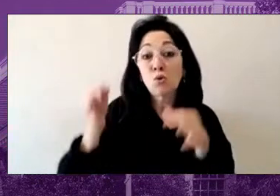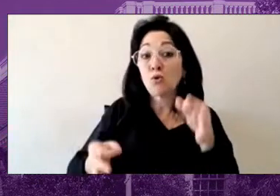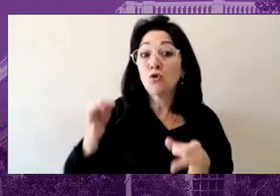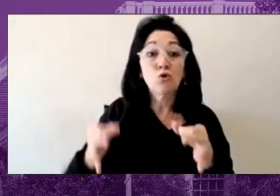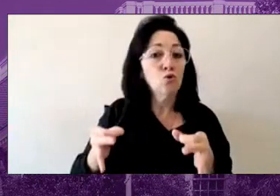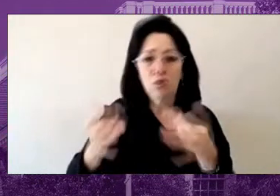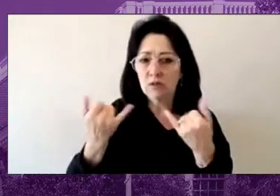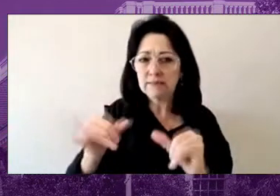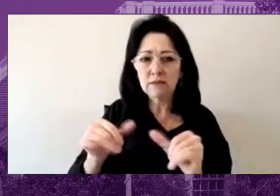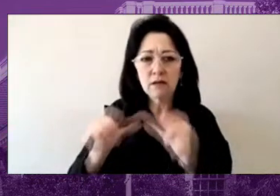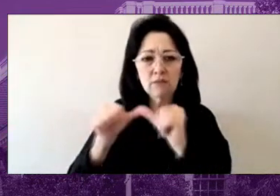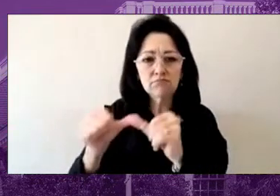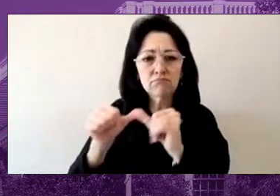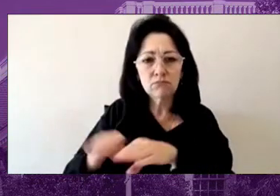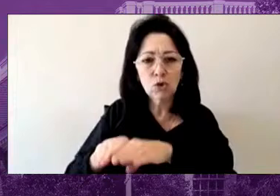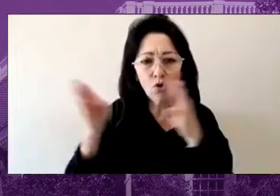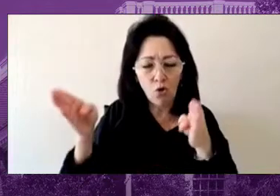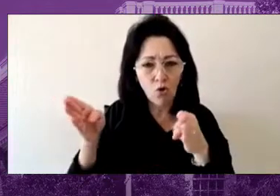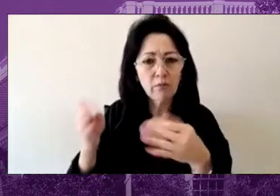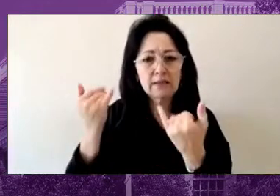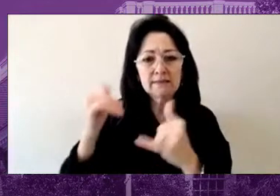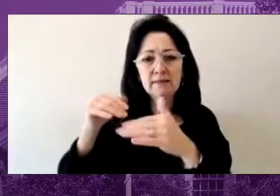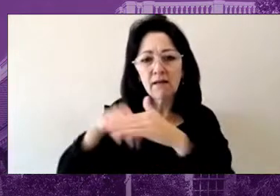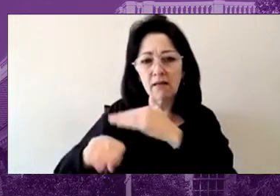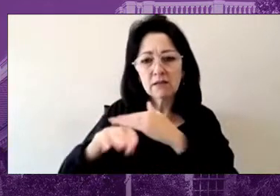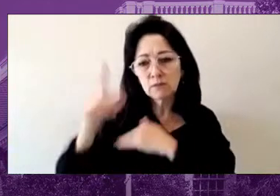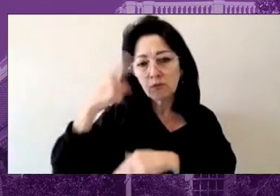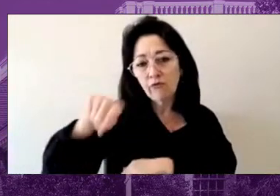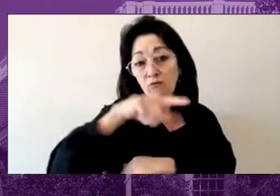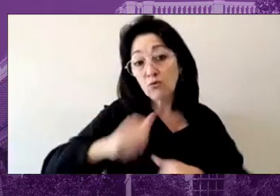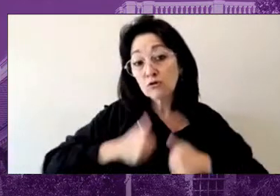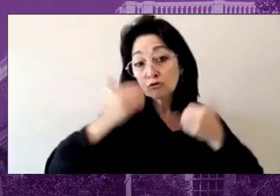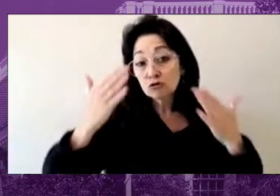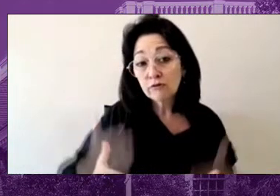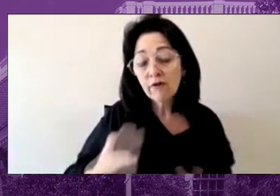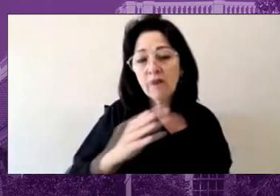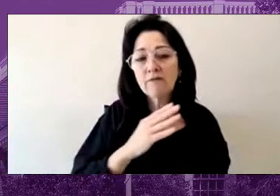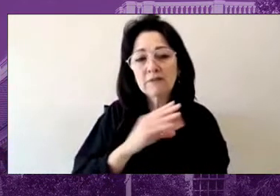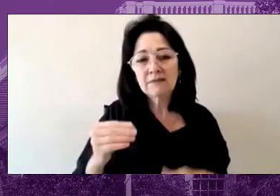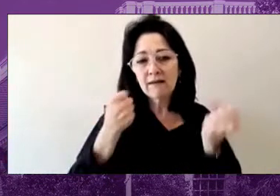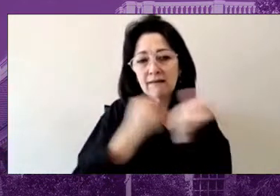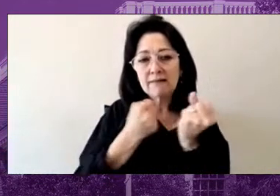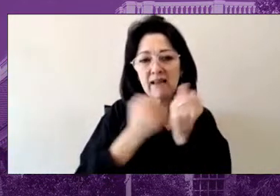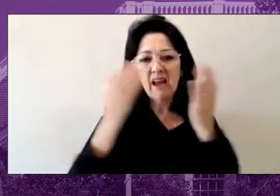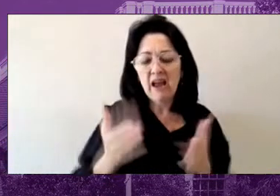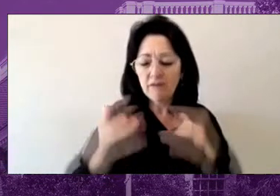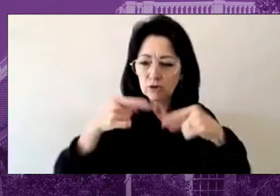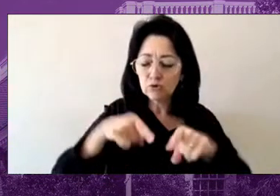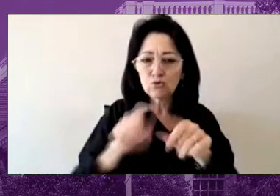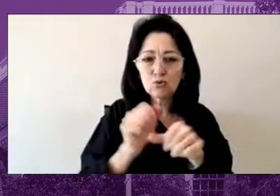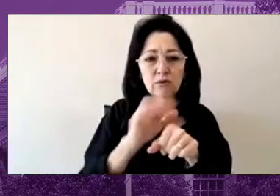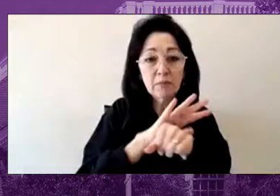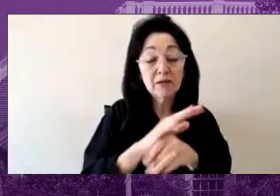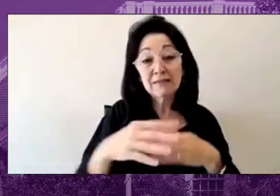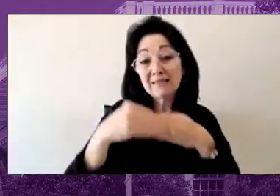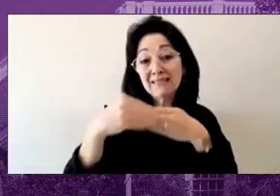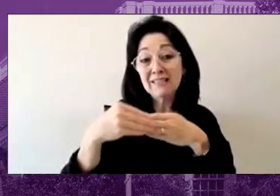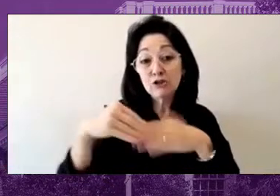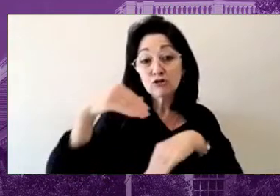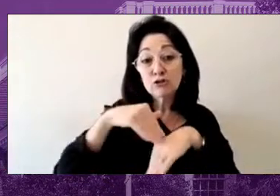to survivors, advocates, and allied partners throughout the pandemic. Leadership at the court,